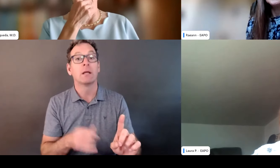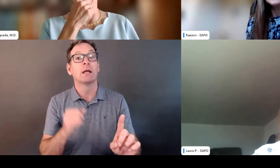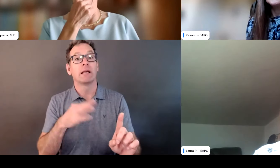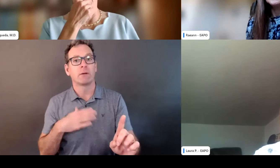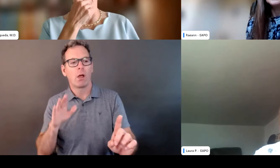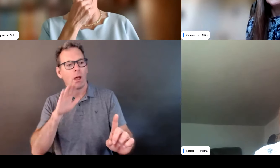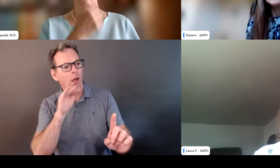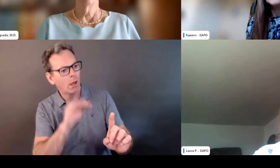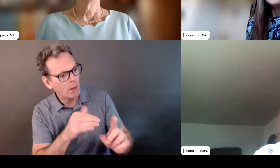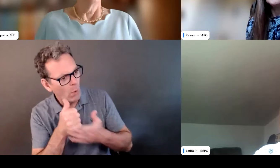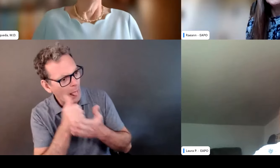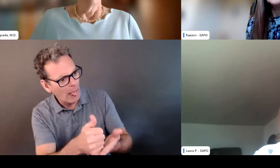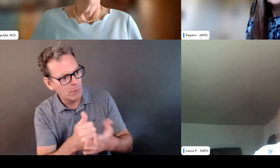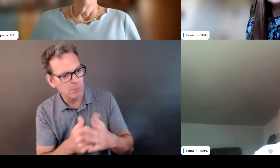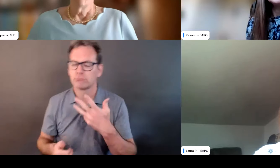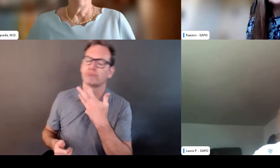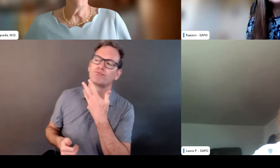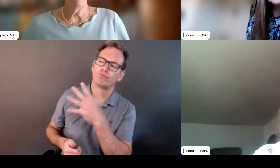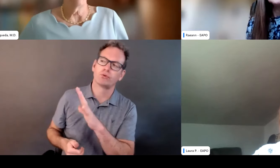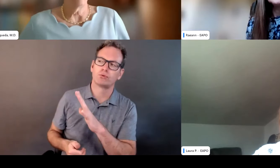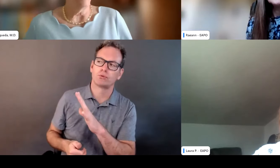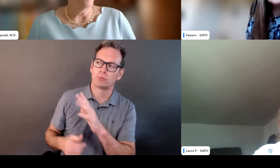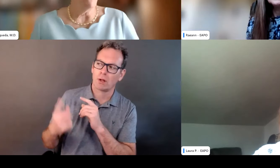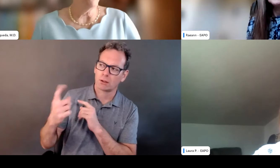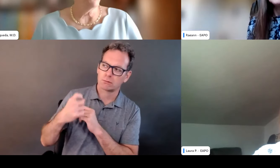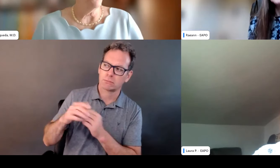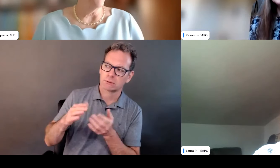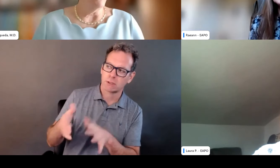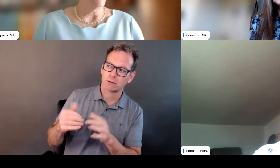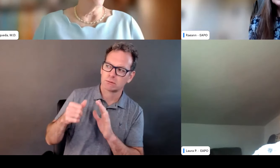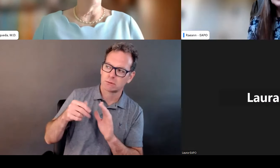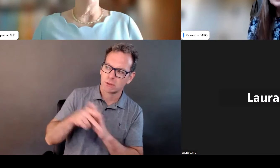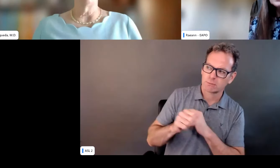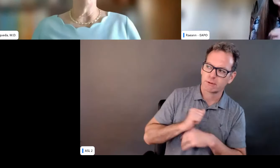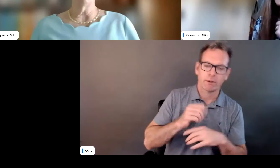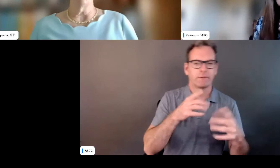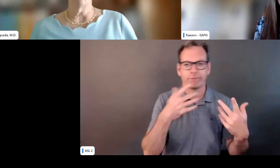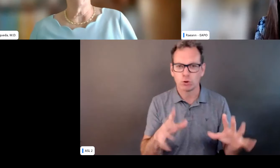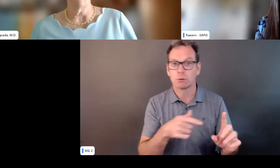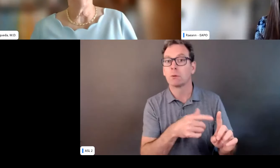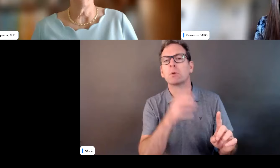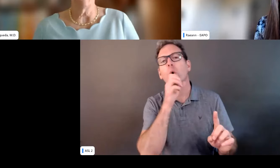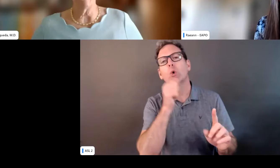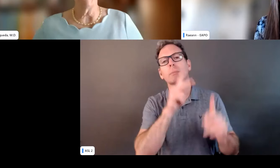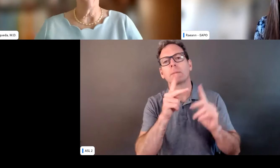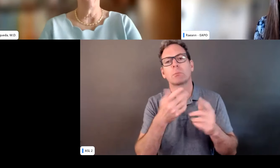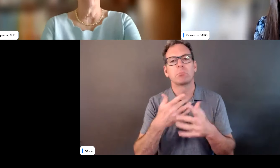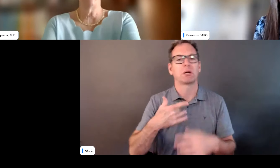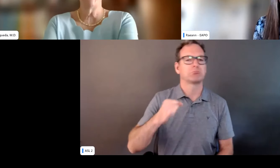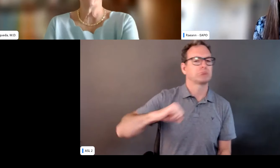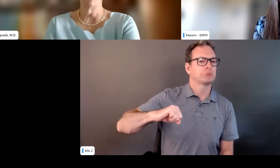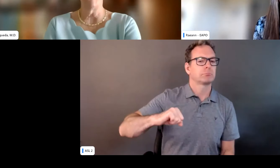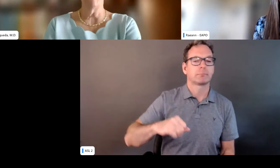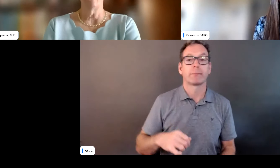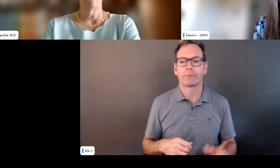around intervening, assisting, or supporting? Yeah, and so we always want to assess and